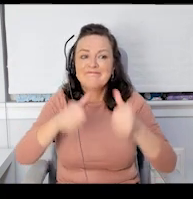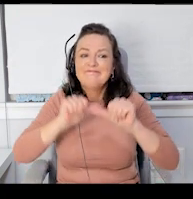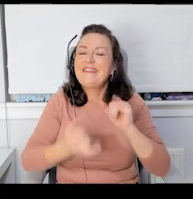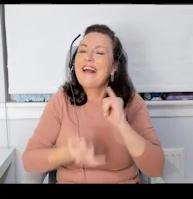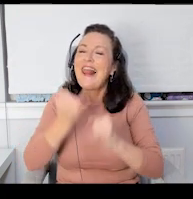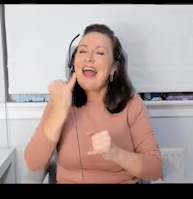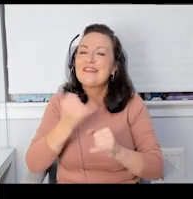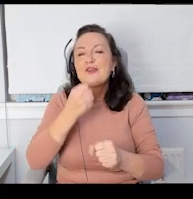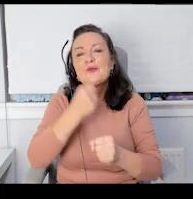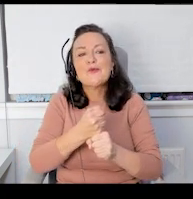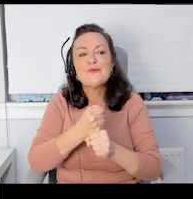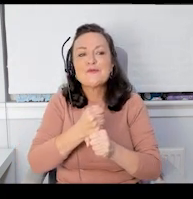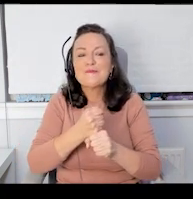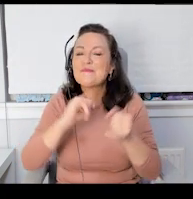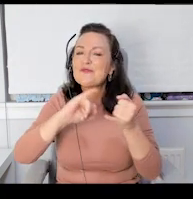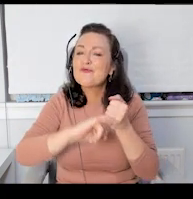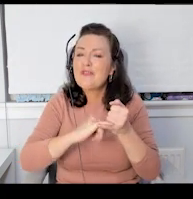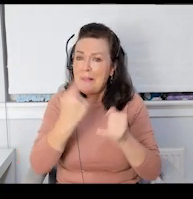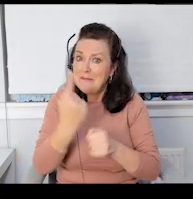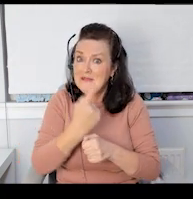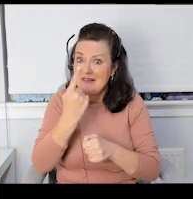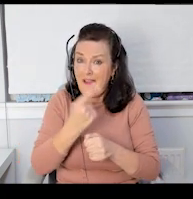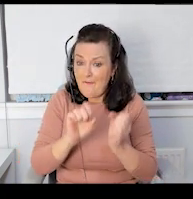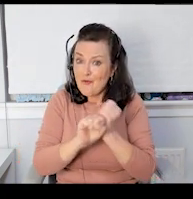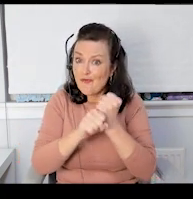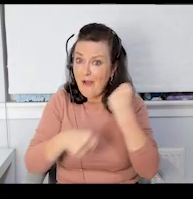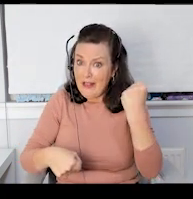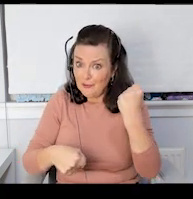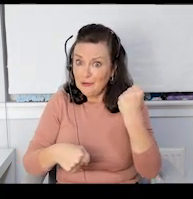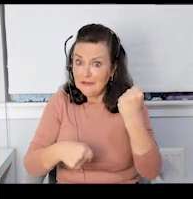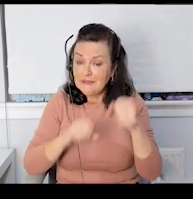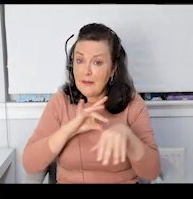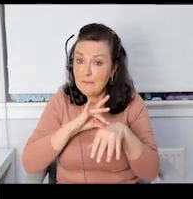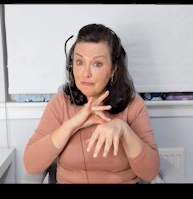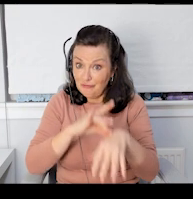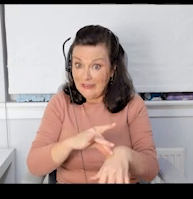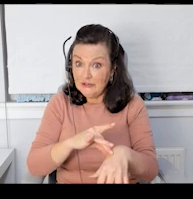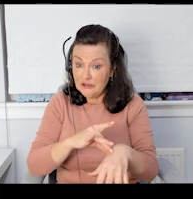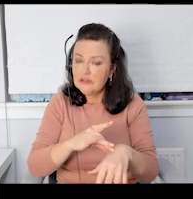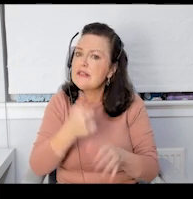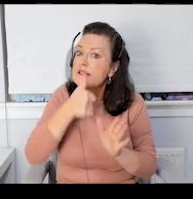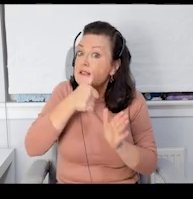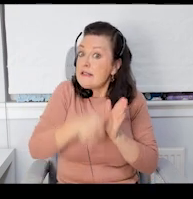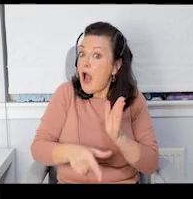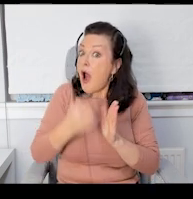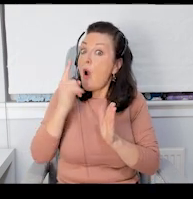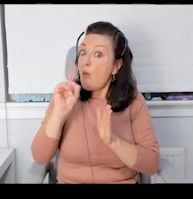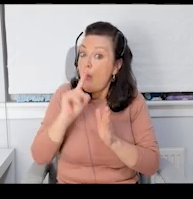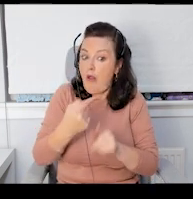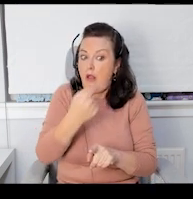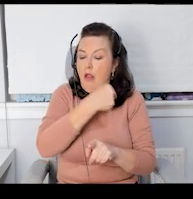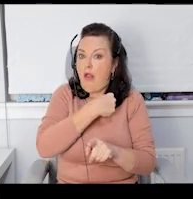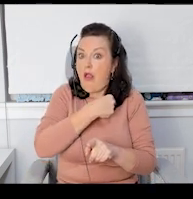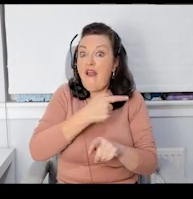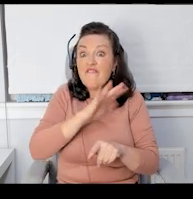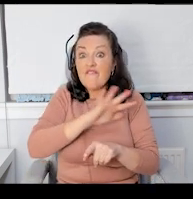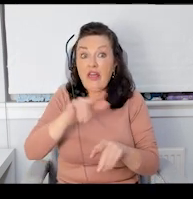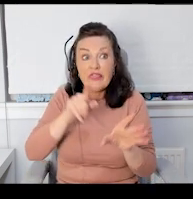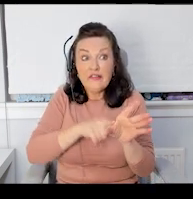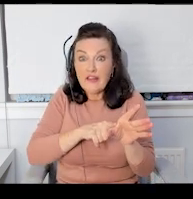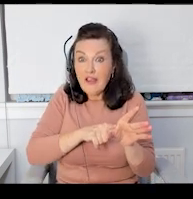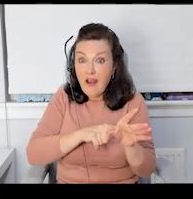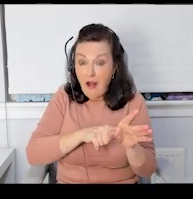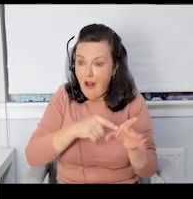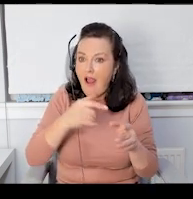engineering graduate apprentice with BBC Scotland. Gautam undertook a software development foundation apprenticeship when he was at school in fifth